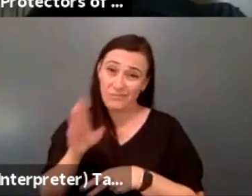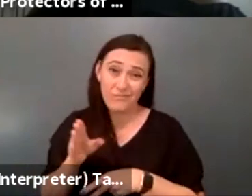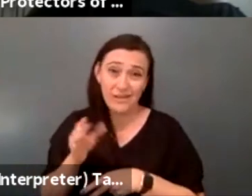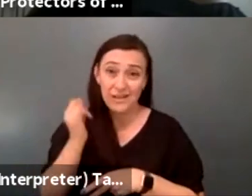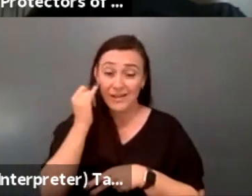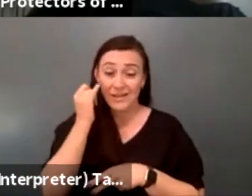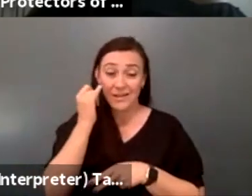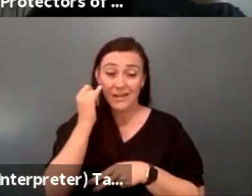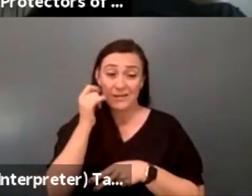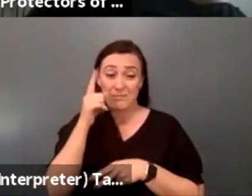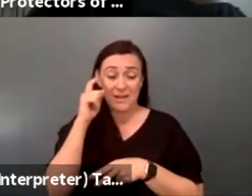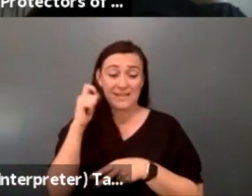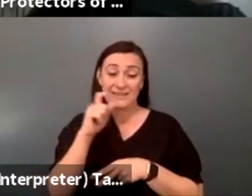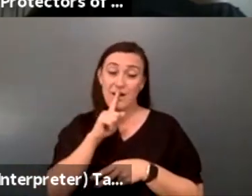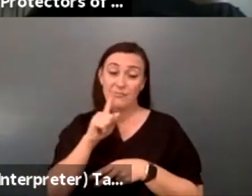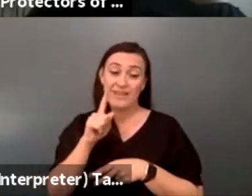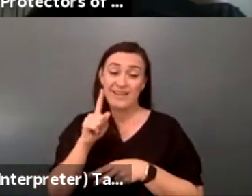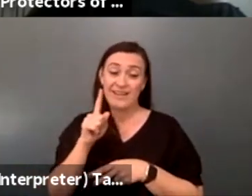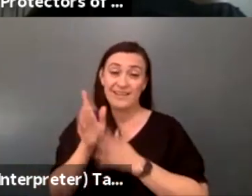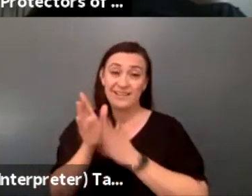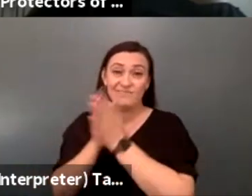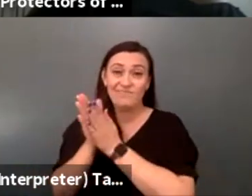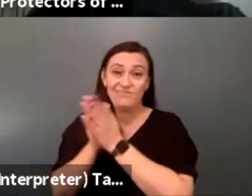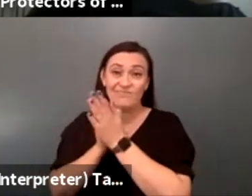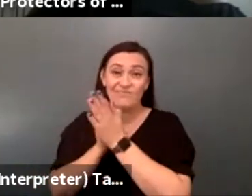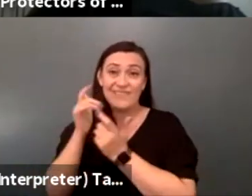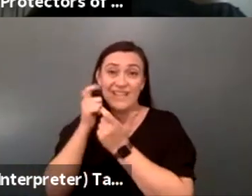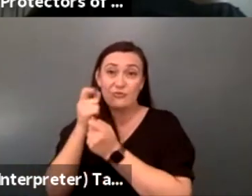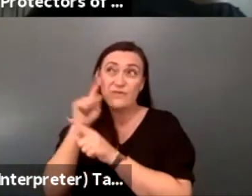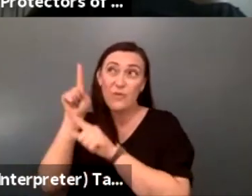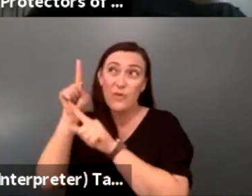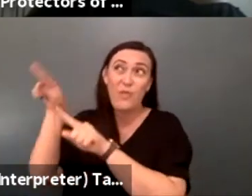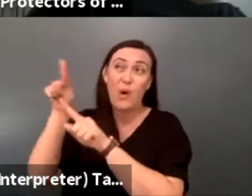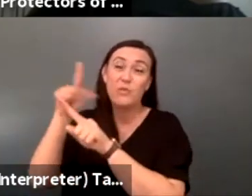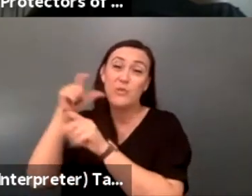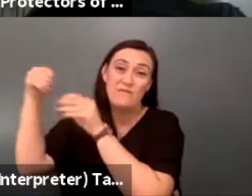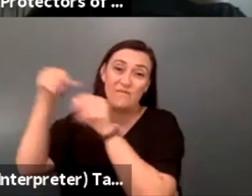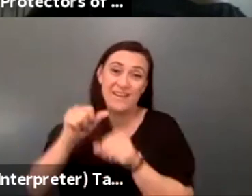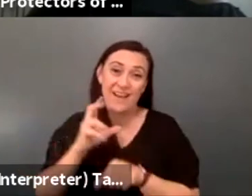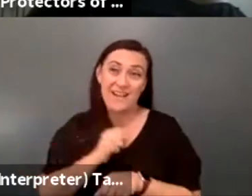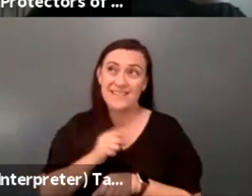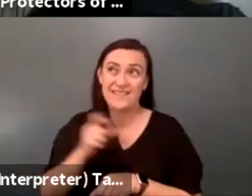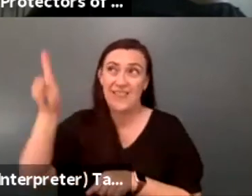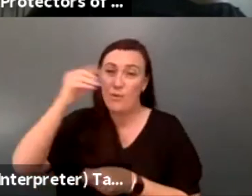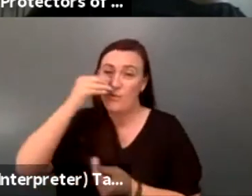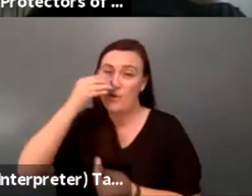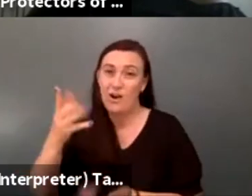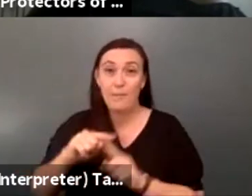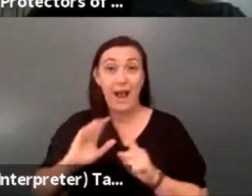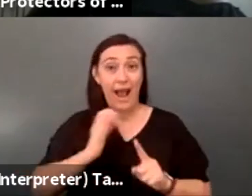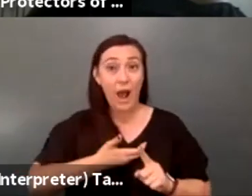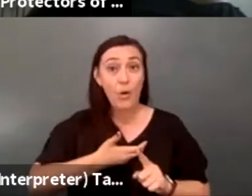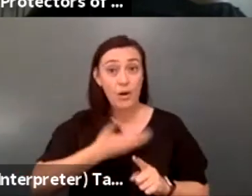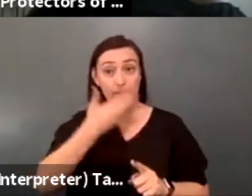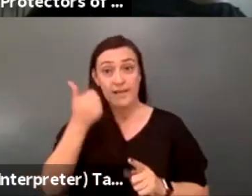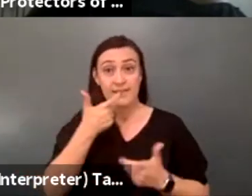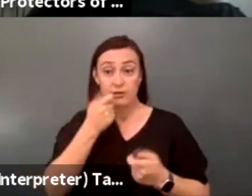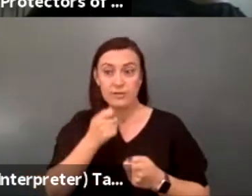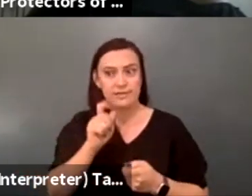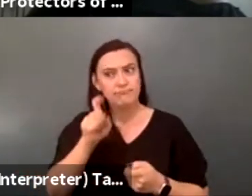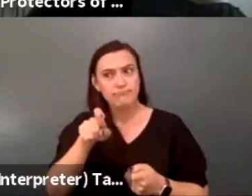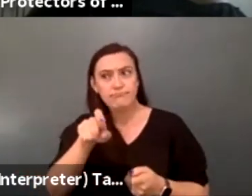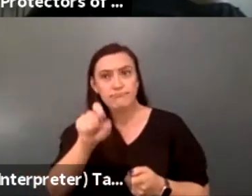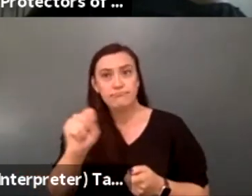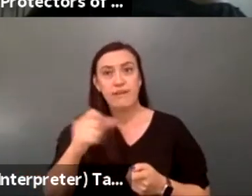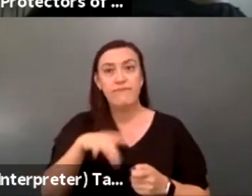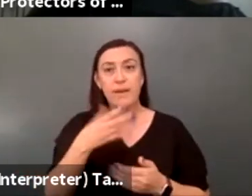in the self-interest of those who fund us to figure it out, but it is in our own self-interest to find better ways of